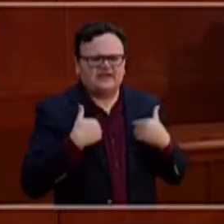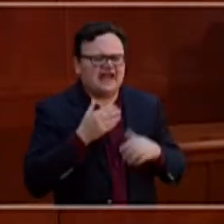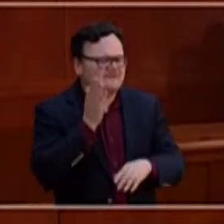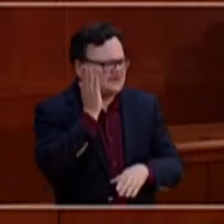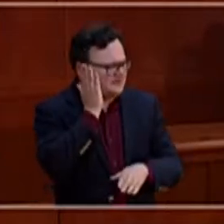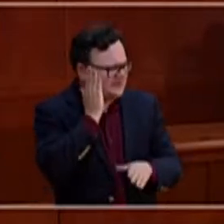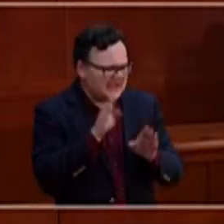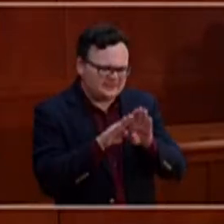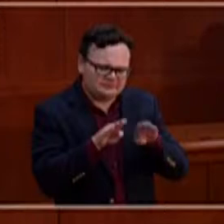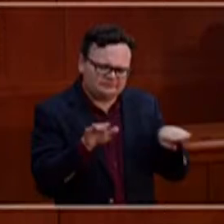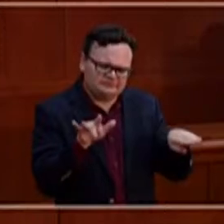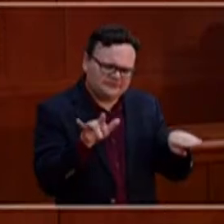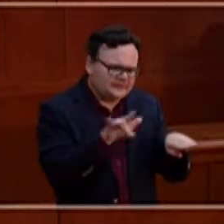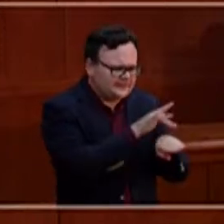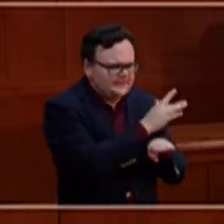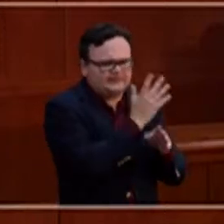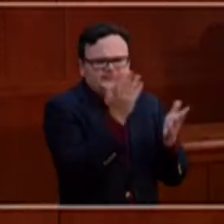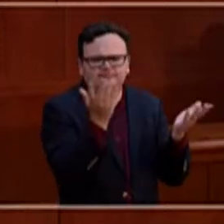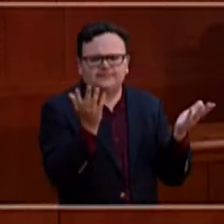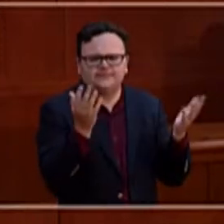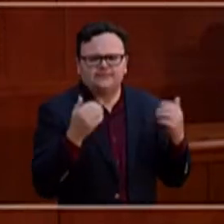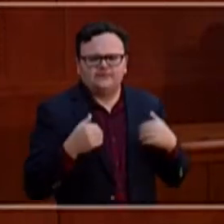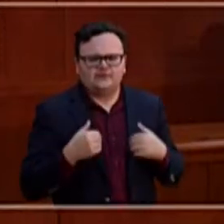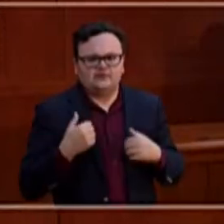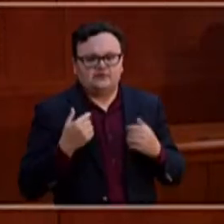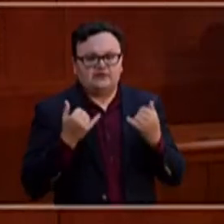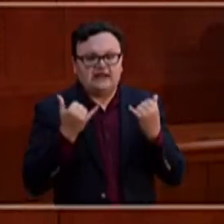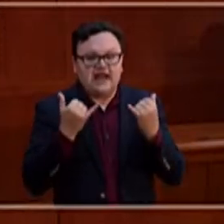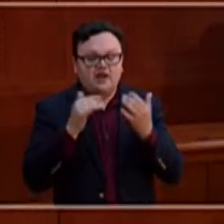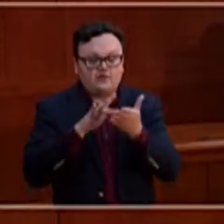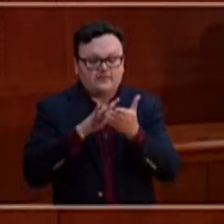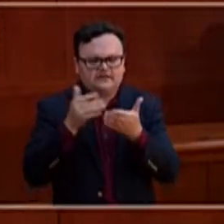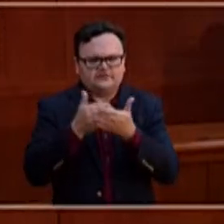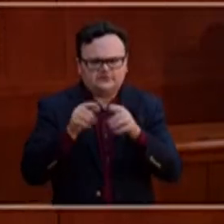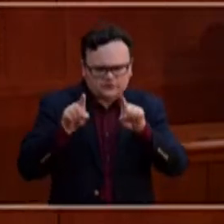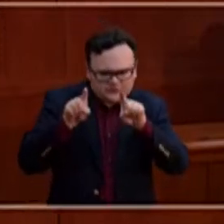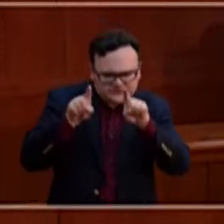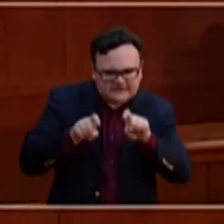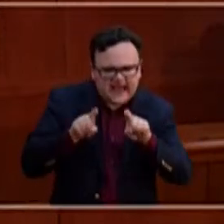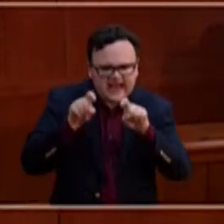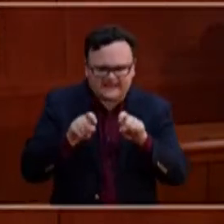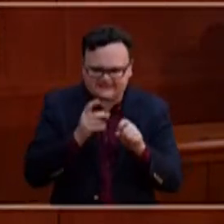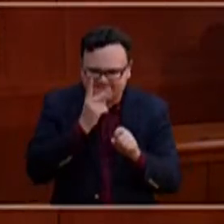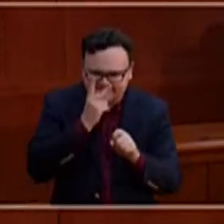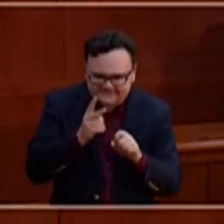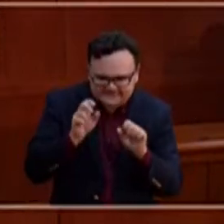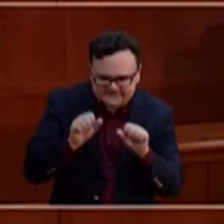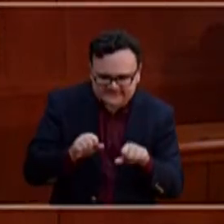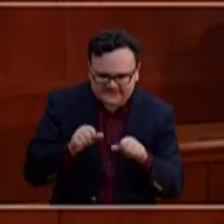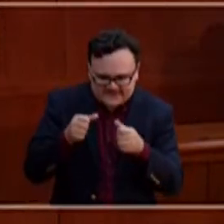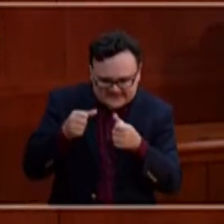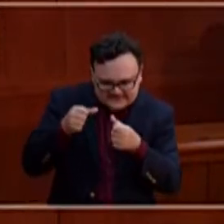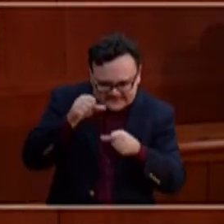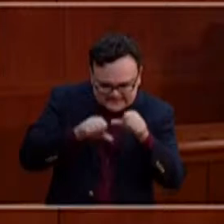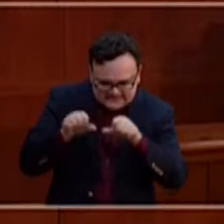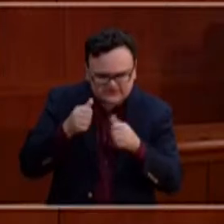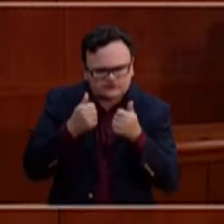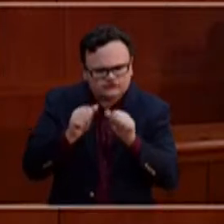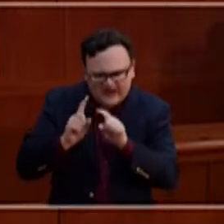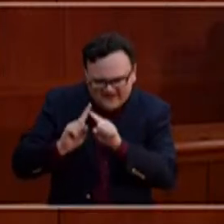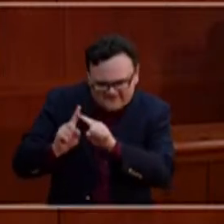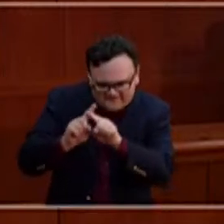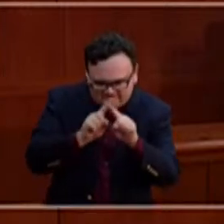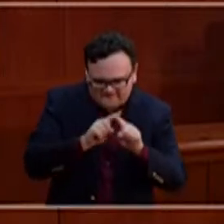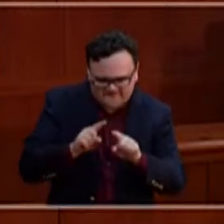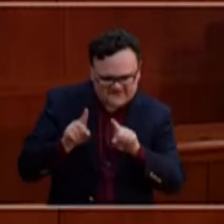clinical trials, advancing the medicine. This medicine is evolving as the weeks go by. And